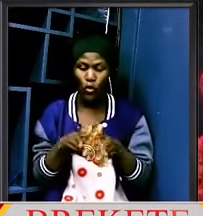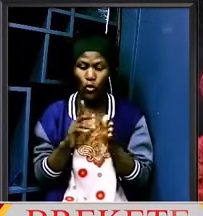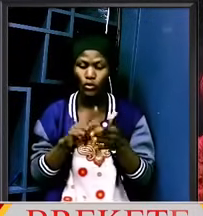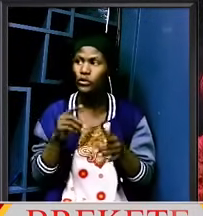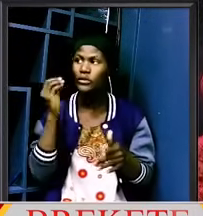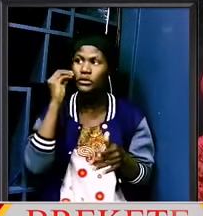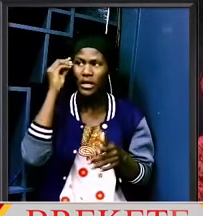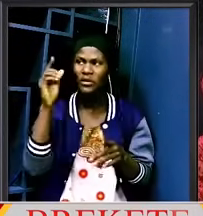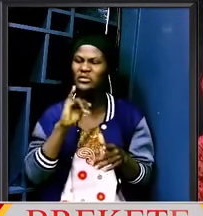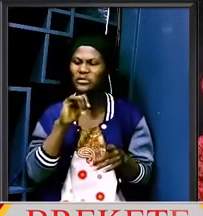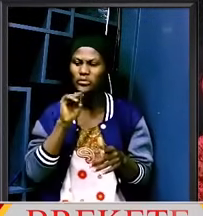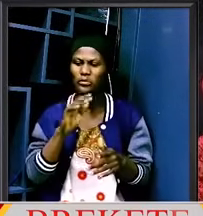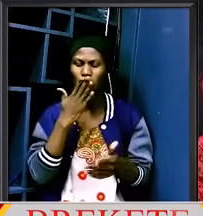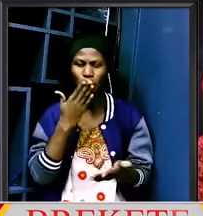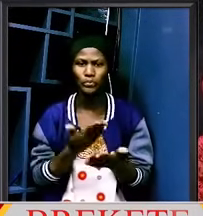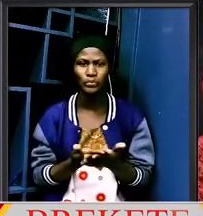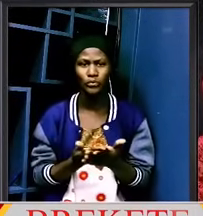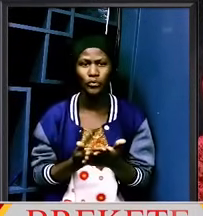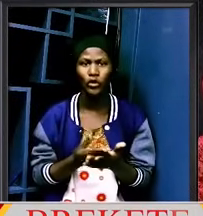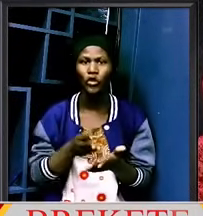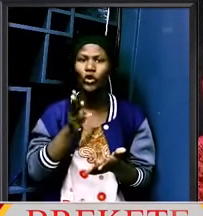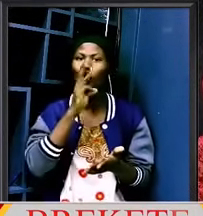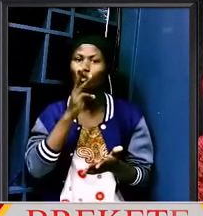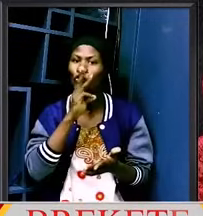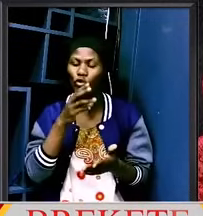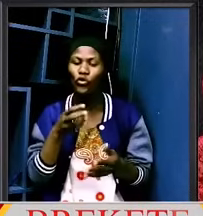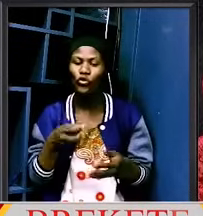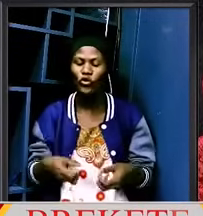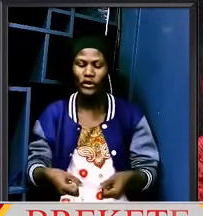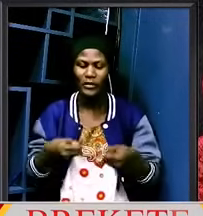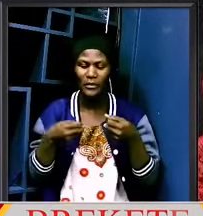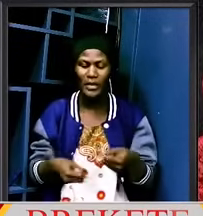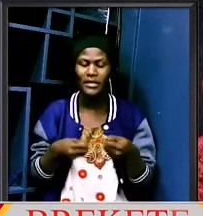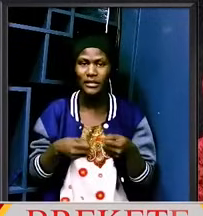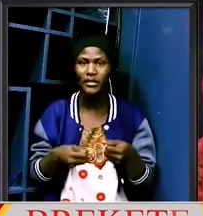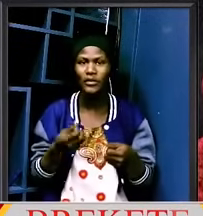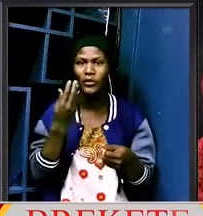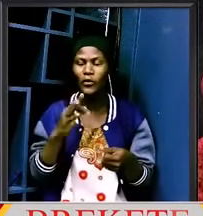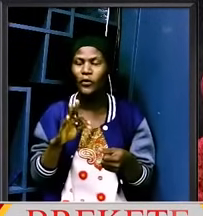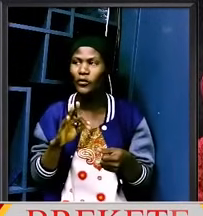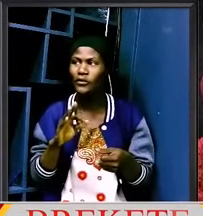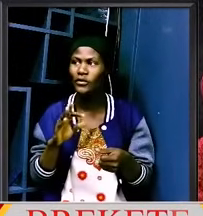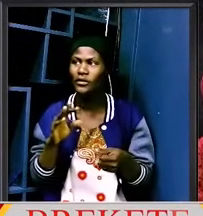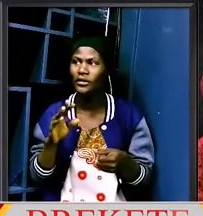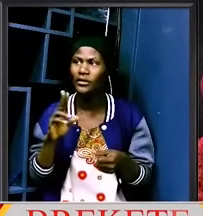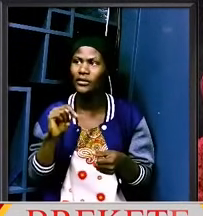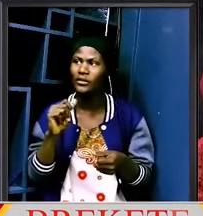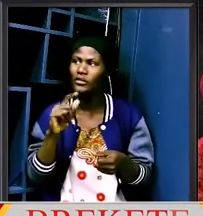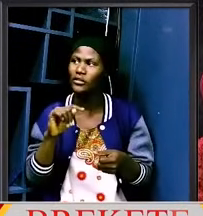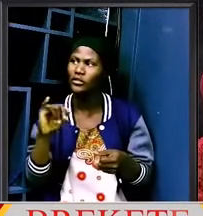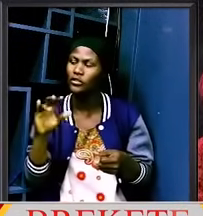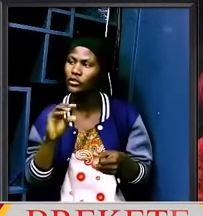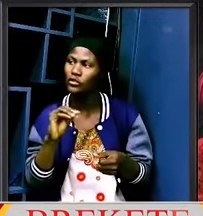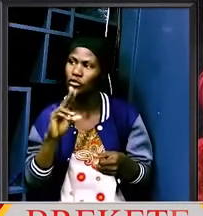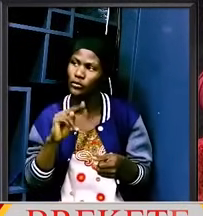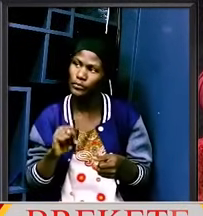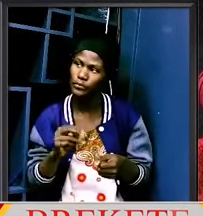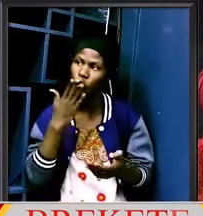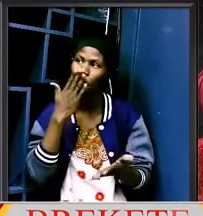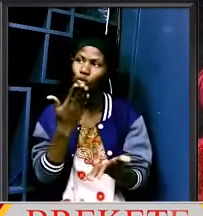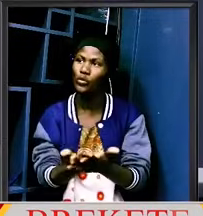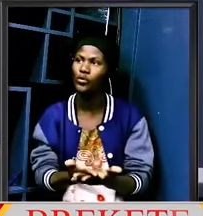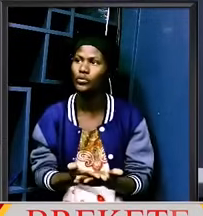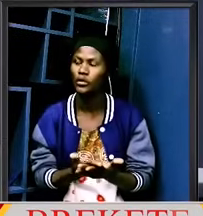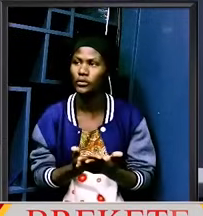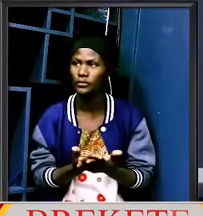Nothing. Food basket of the nation. I've been a full basket of the nation. Yes, continue. Make I hear you. Now the good morning,